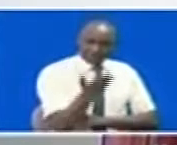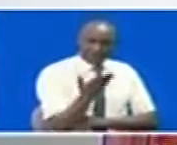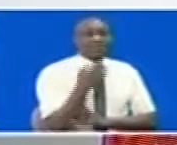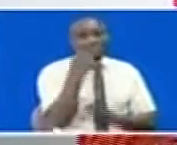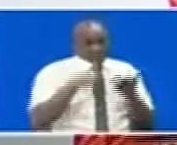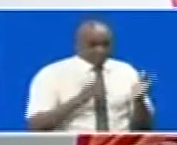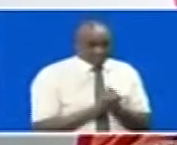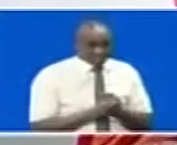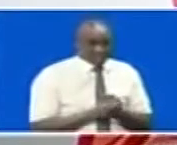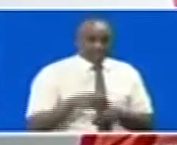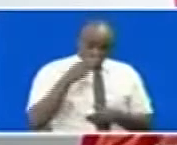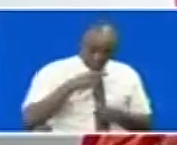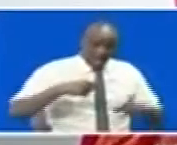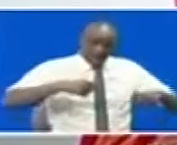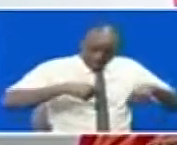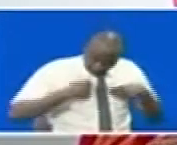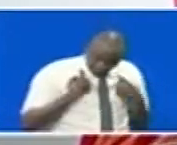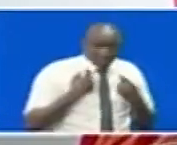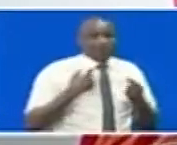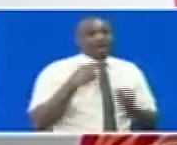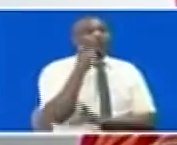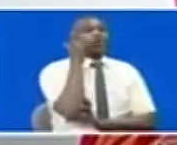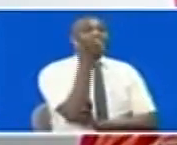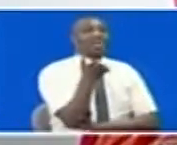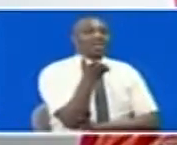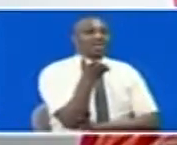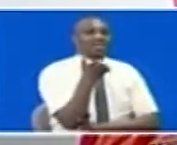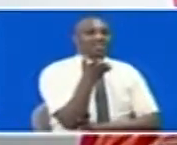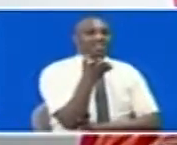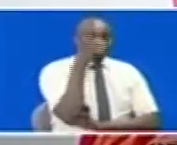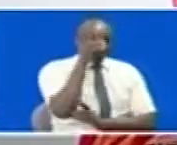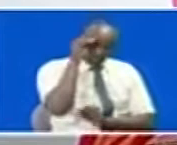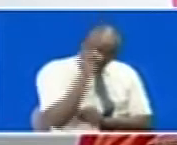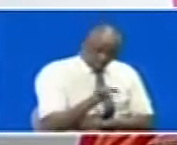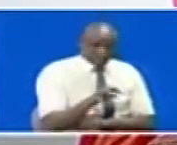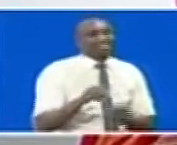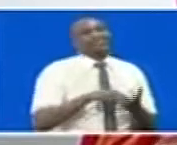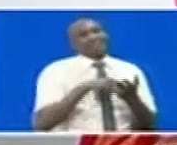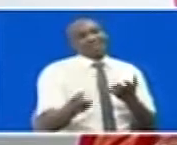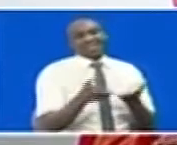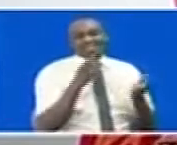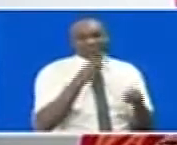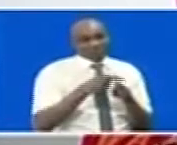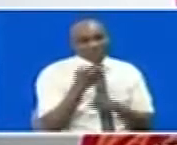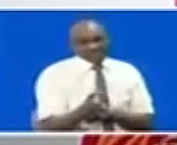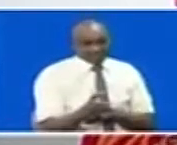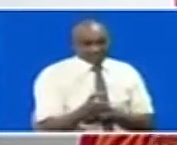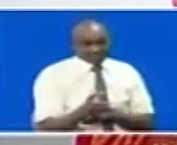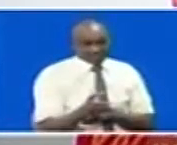have said that we have ourselves a law and a commission that was set to fail from the very beginning. Mm-hmm.